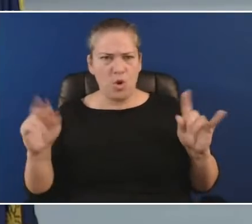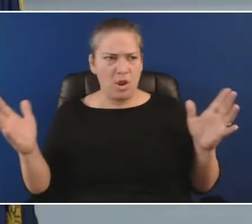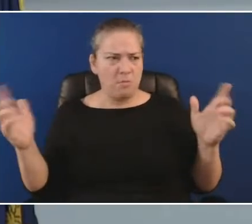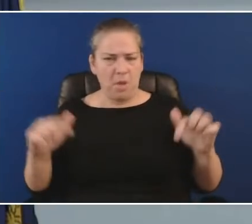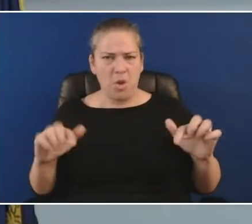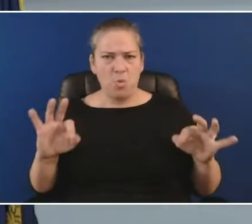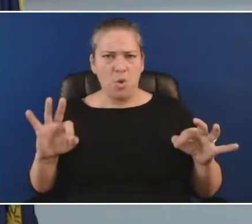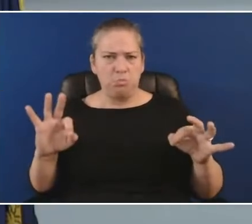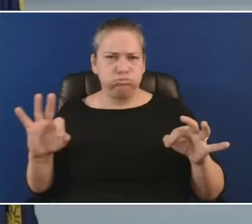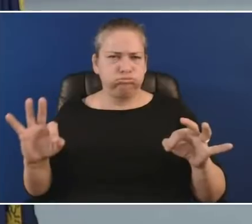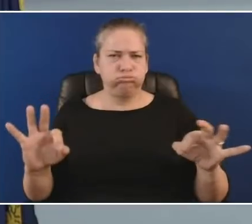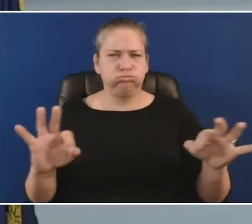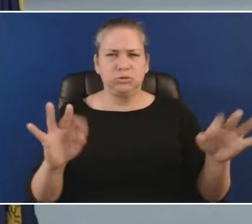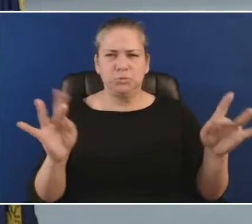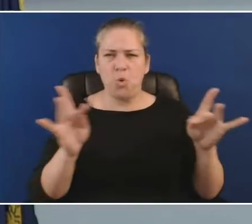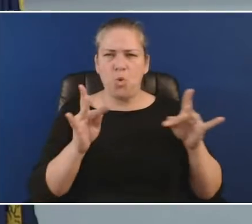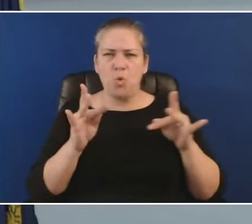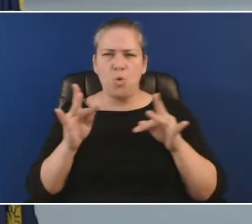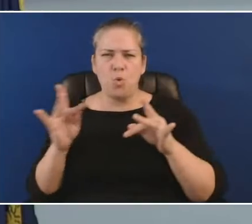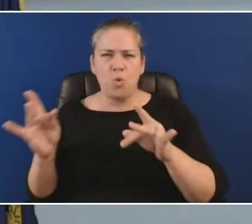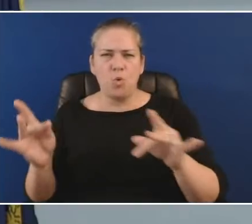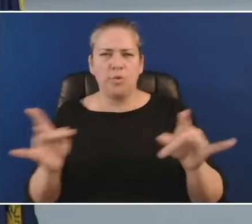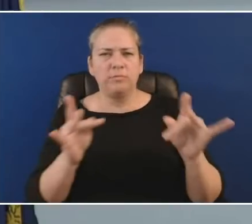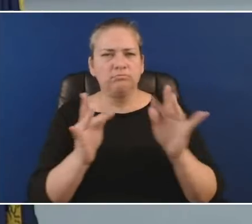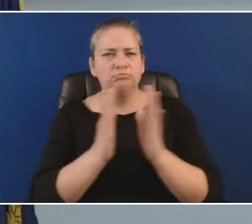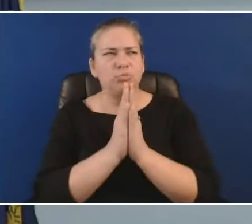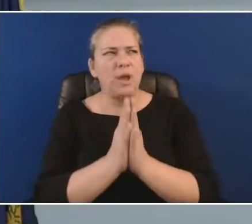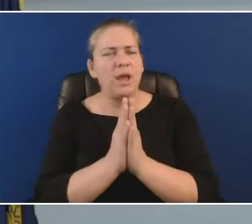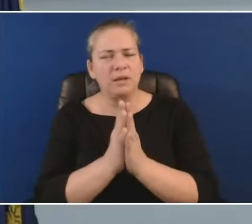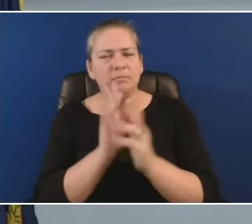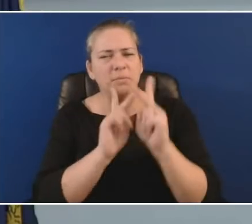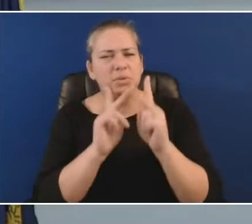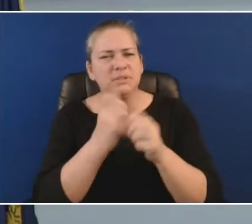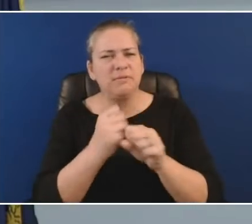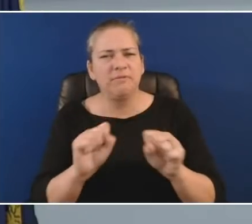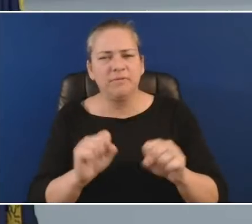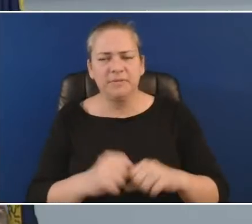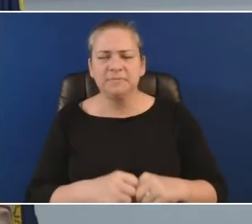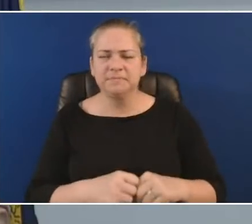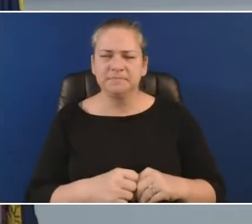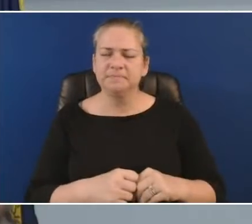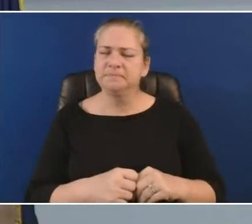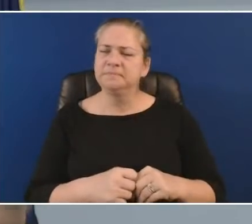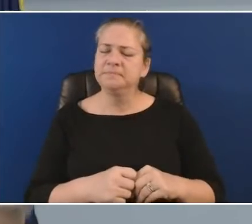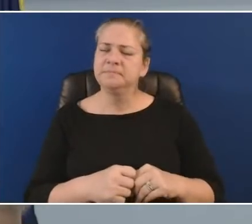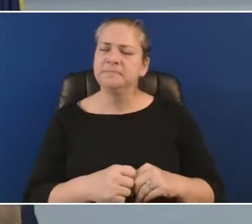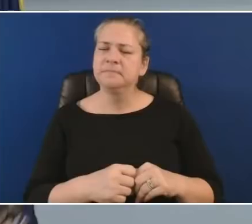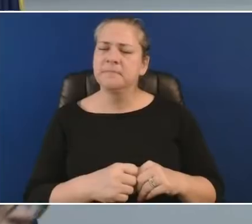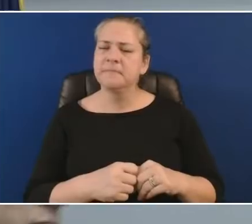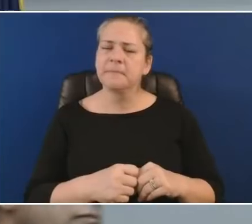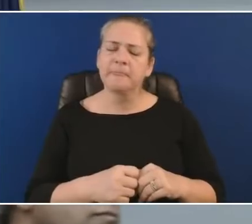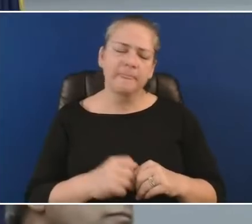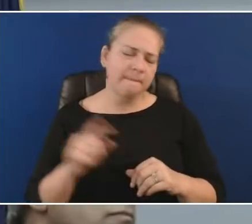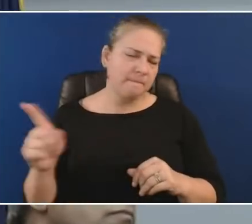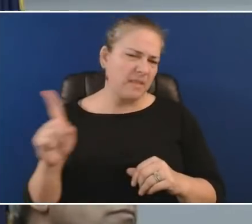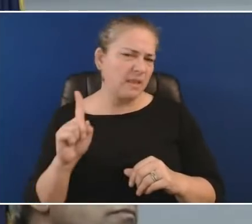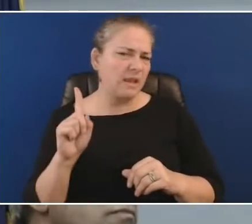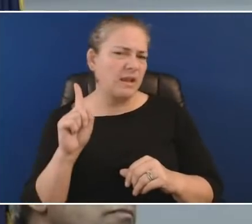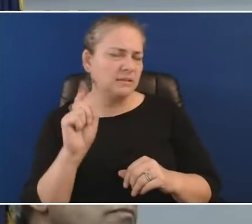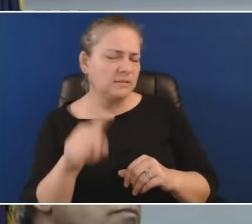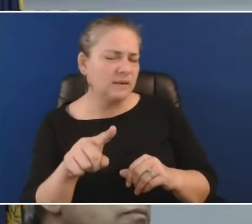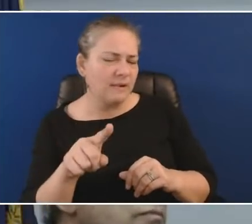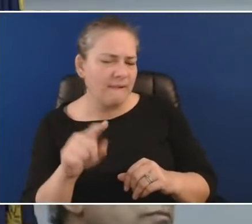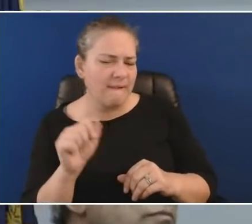that most people are safe. Governor, the WKU news, obviously they redacted the statement that it was an